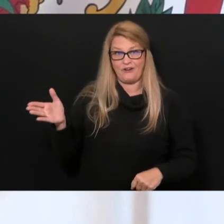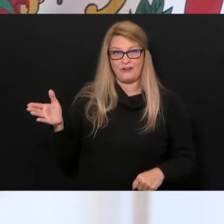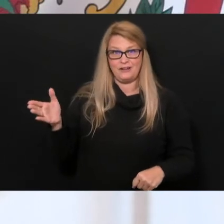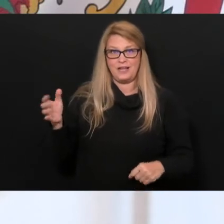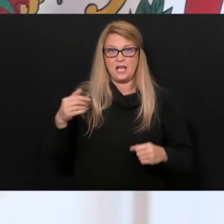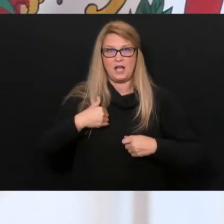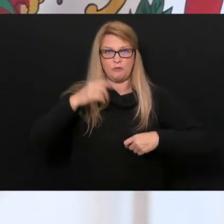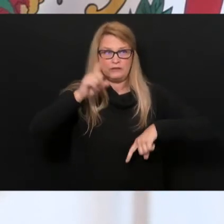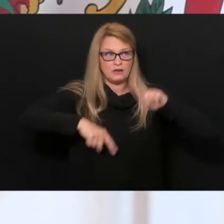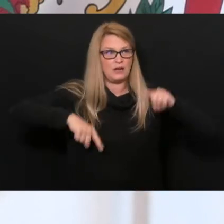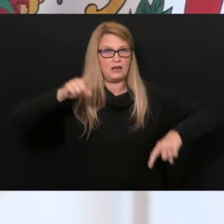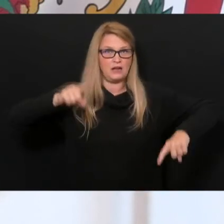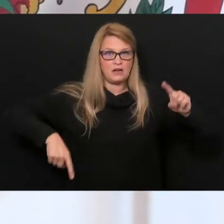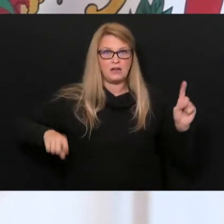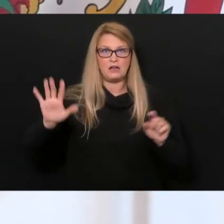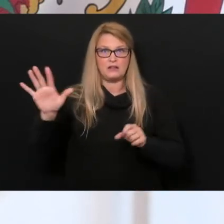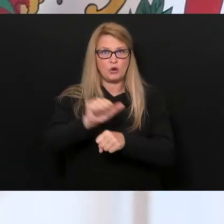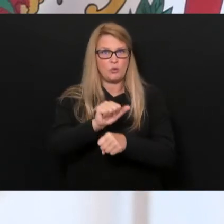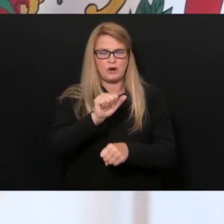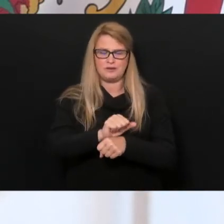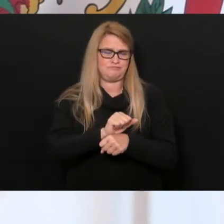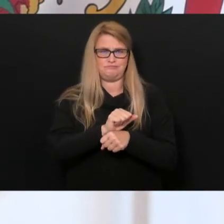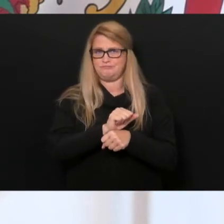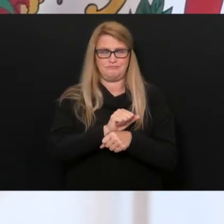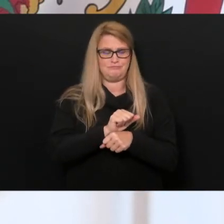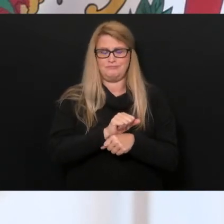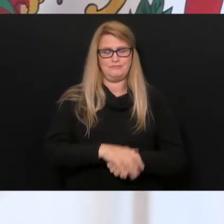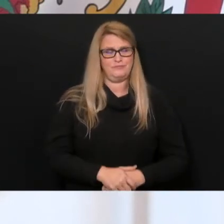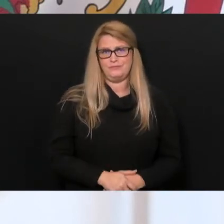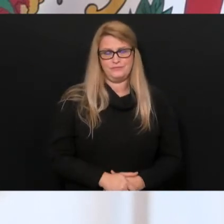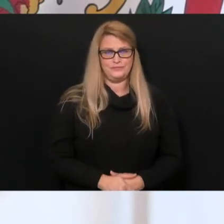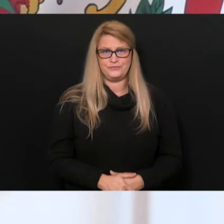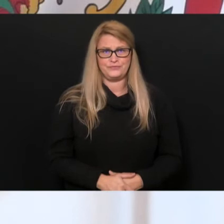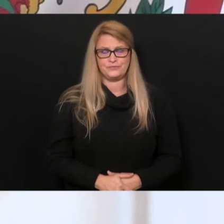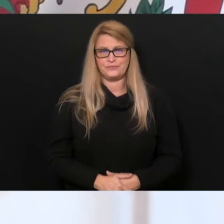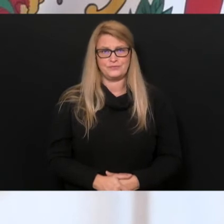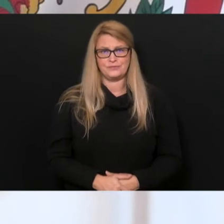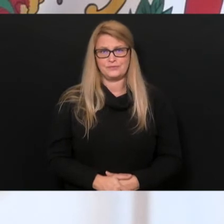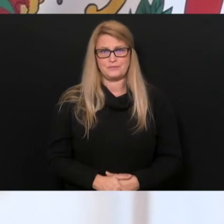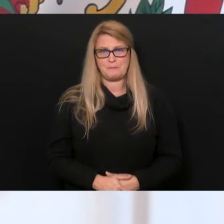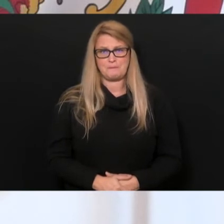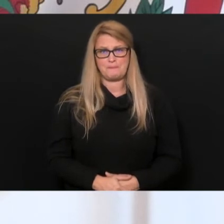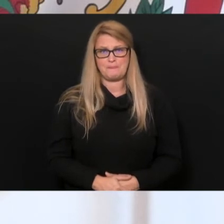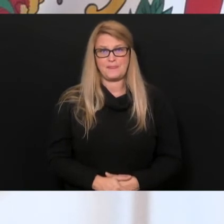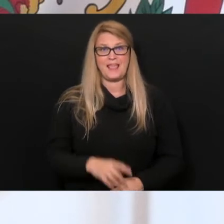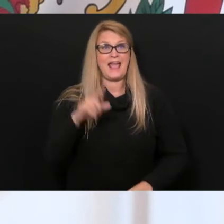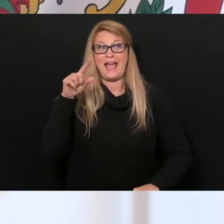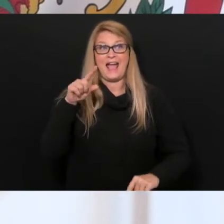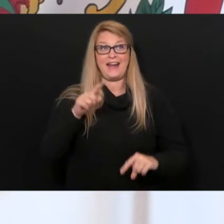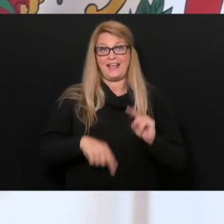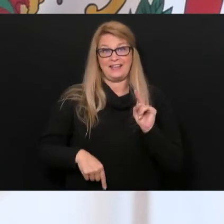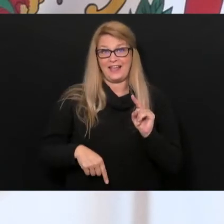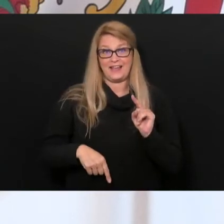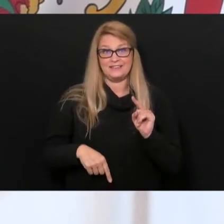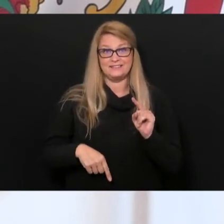different places and everything. I can't tell you